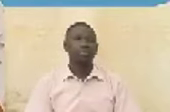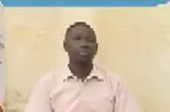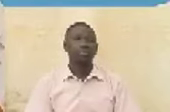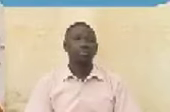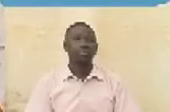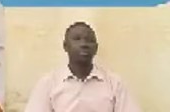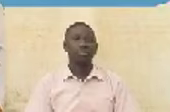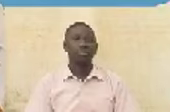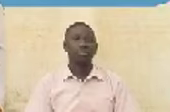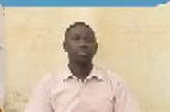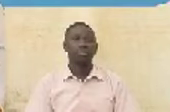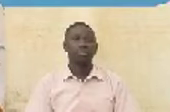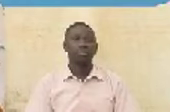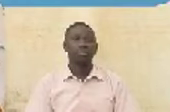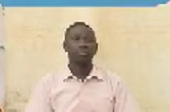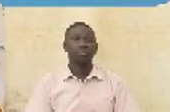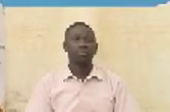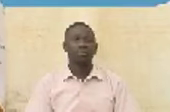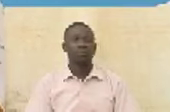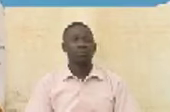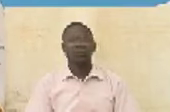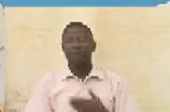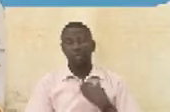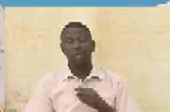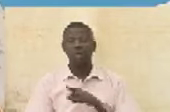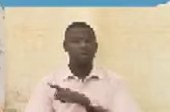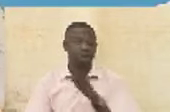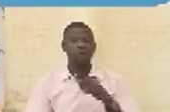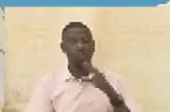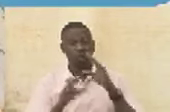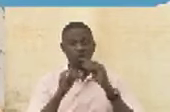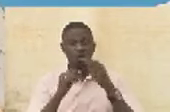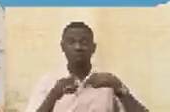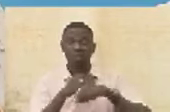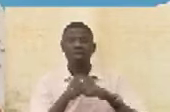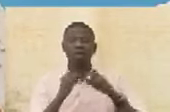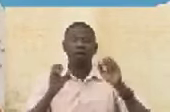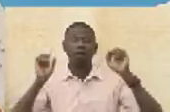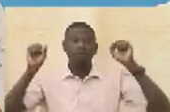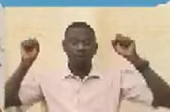ya mo indole ka ya mo fulakangol. Well, they were speaking in Fula.